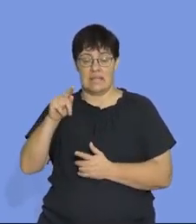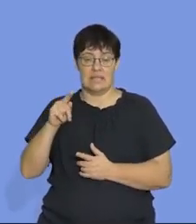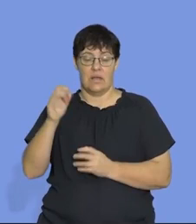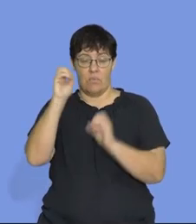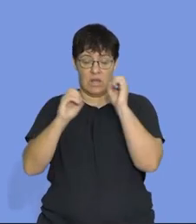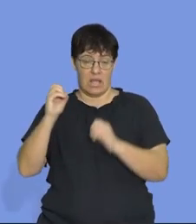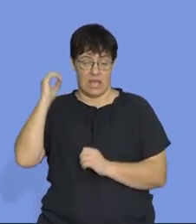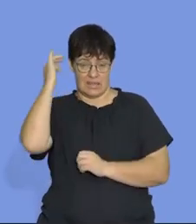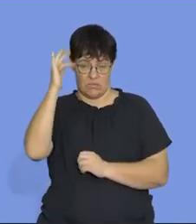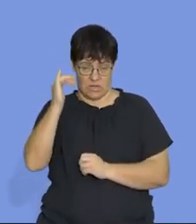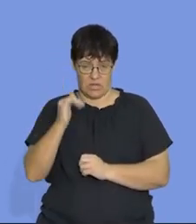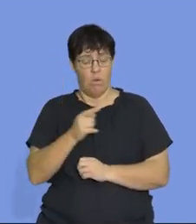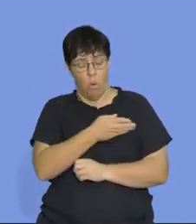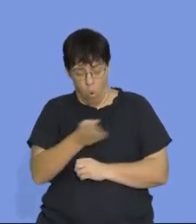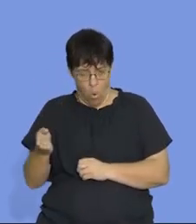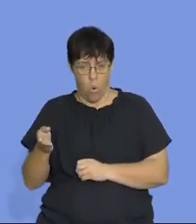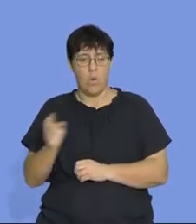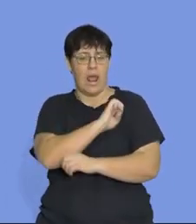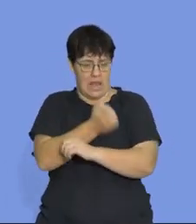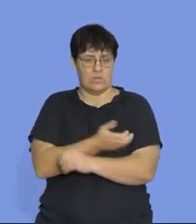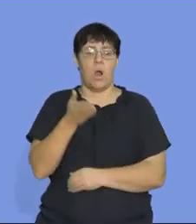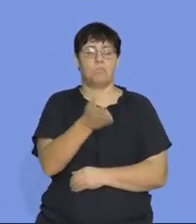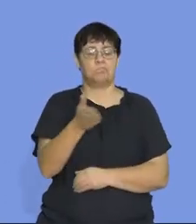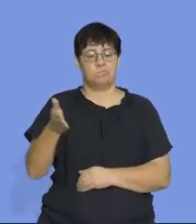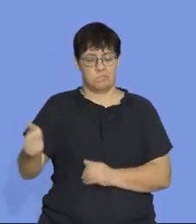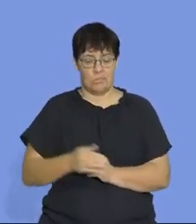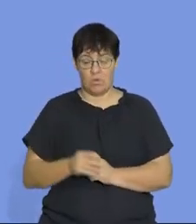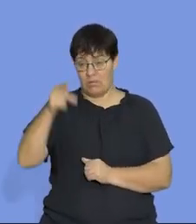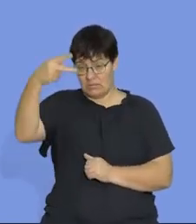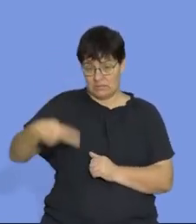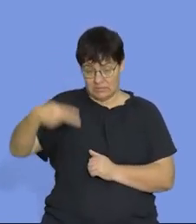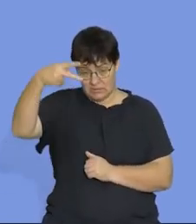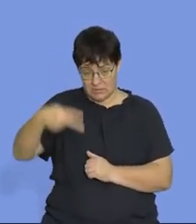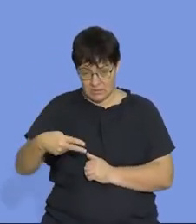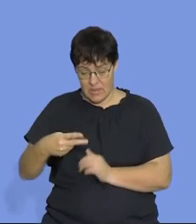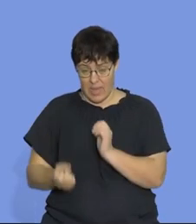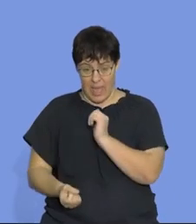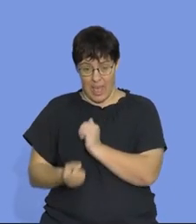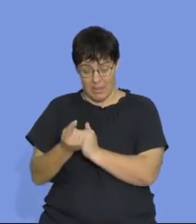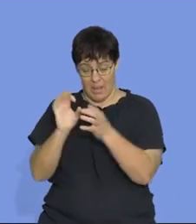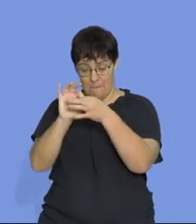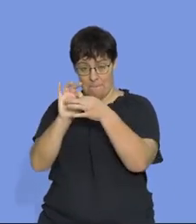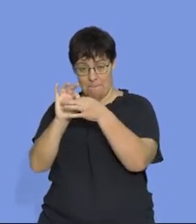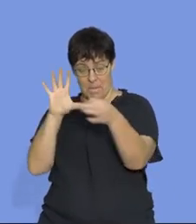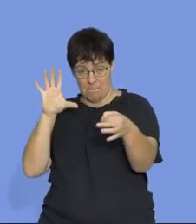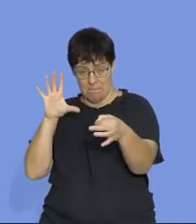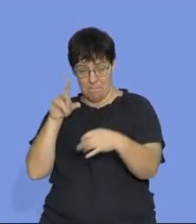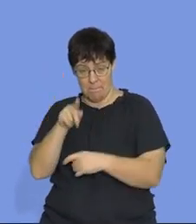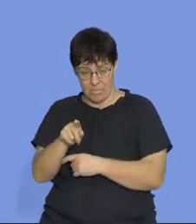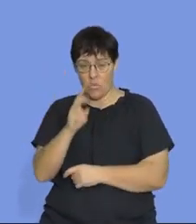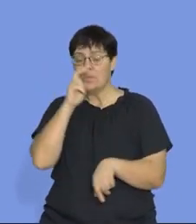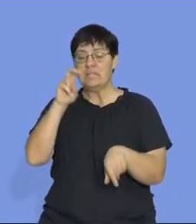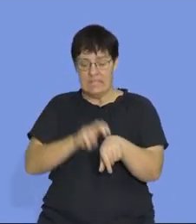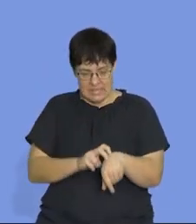all substances possess some form of energy. So for this reaction to take place, we actually need to supply energy